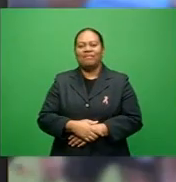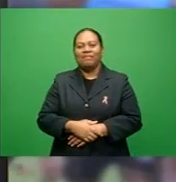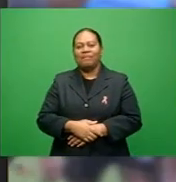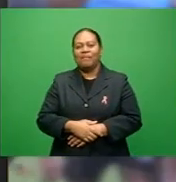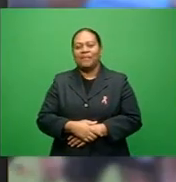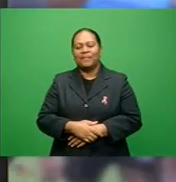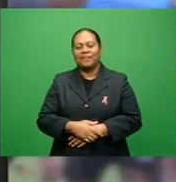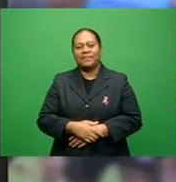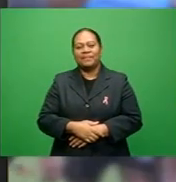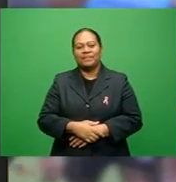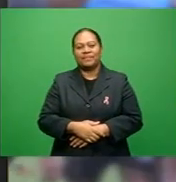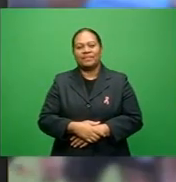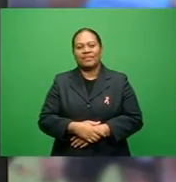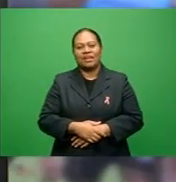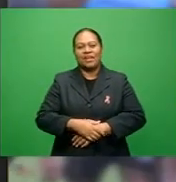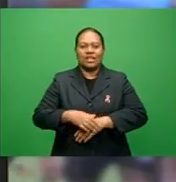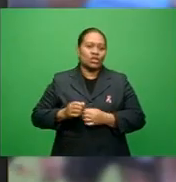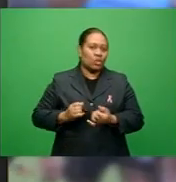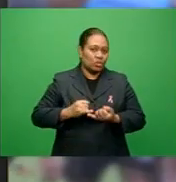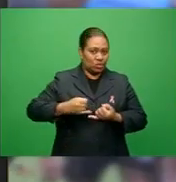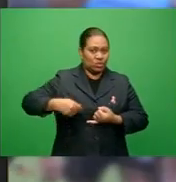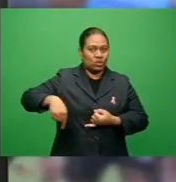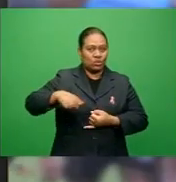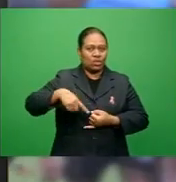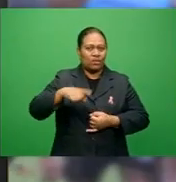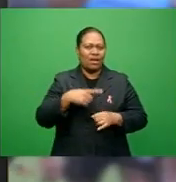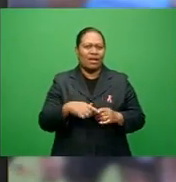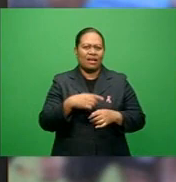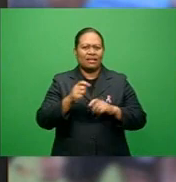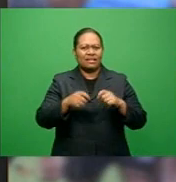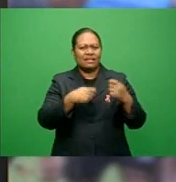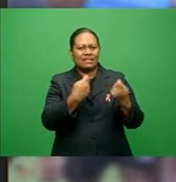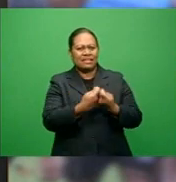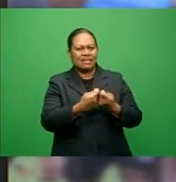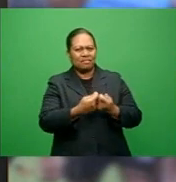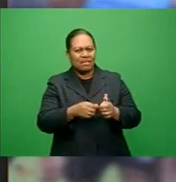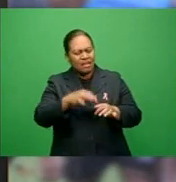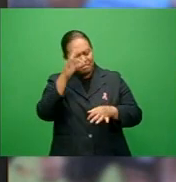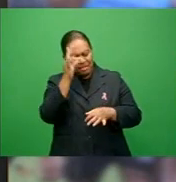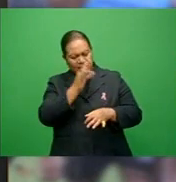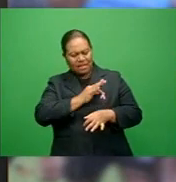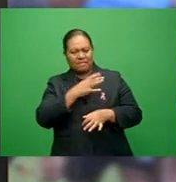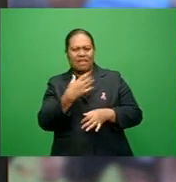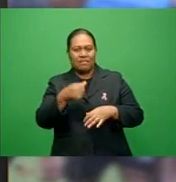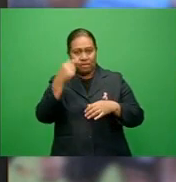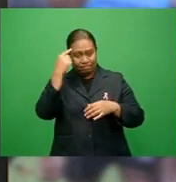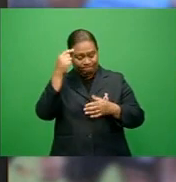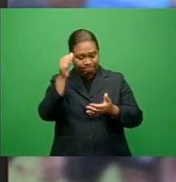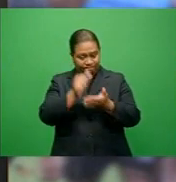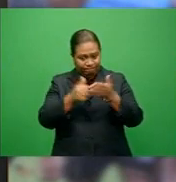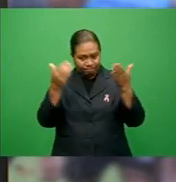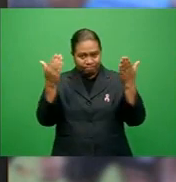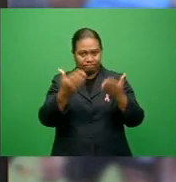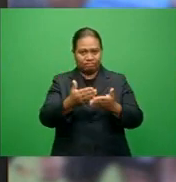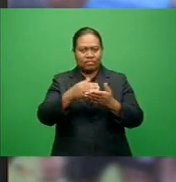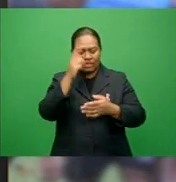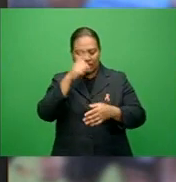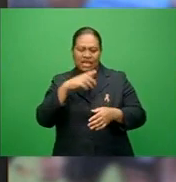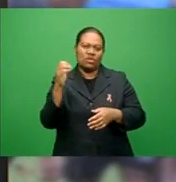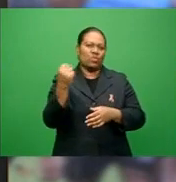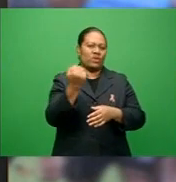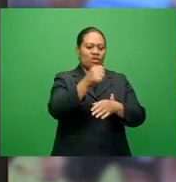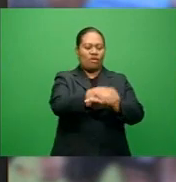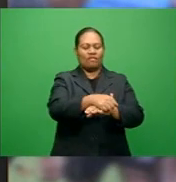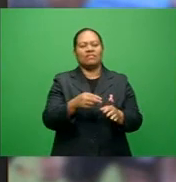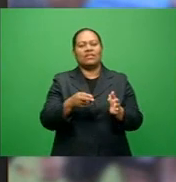Sports. The Ramsami Suva side believe going in with the right mindset will be key if they want another win over Naitasiri